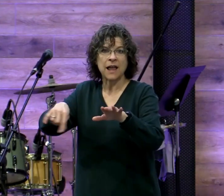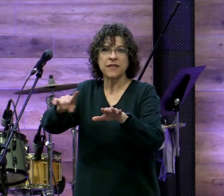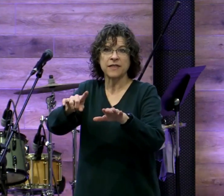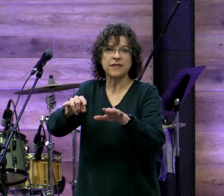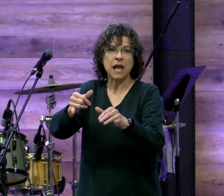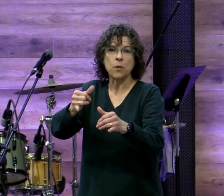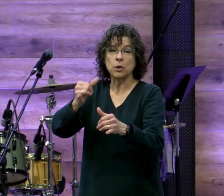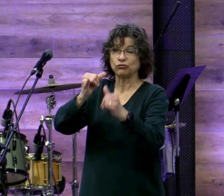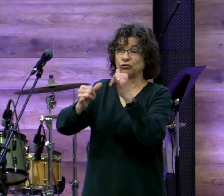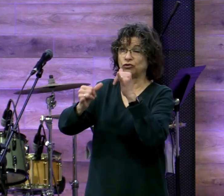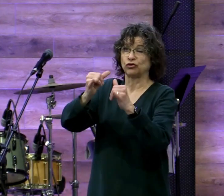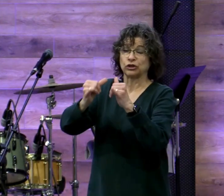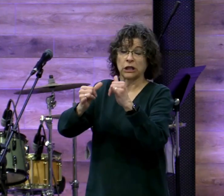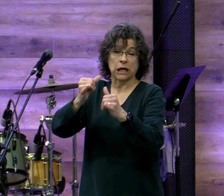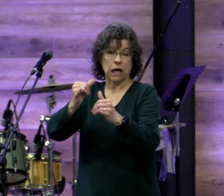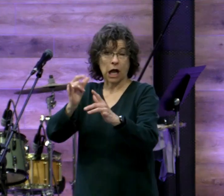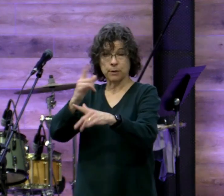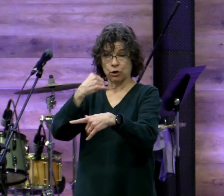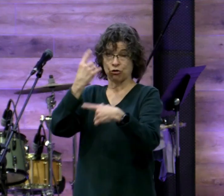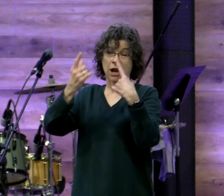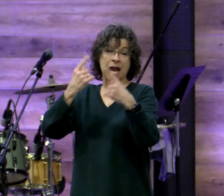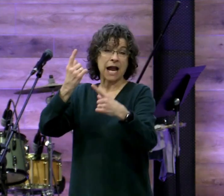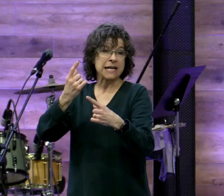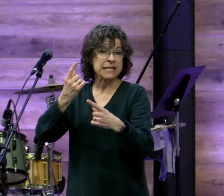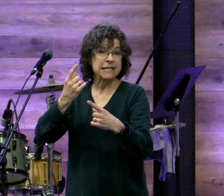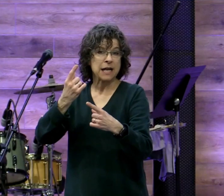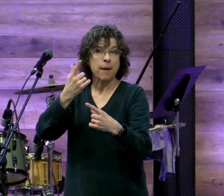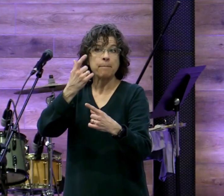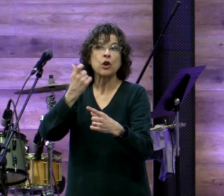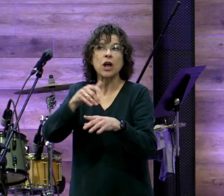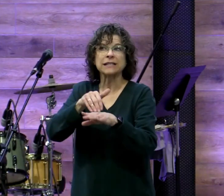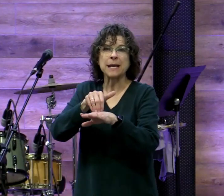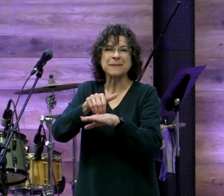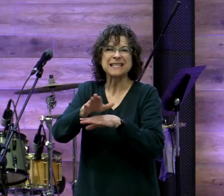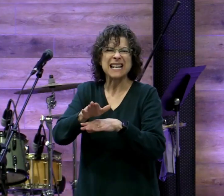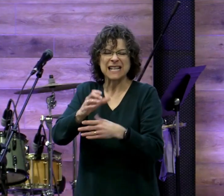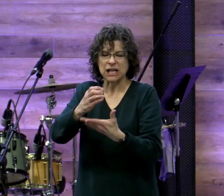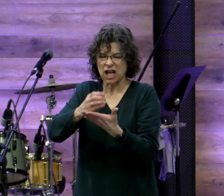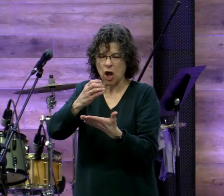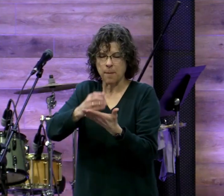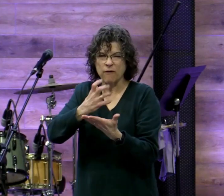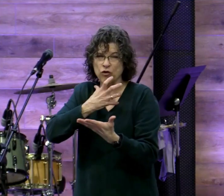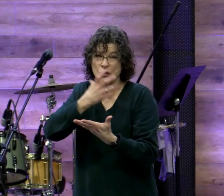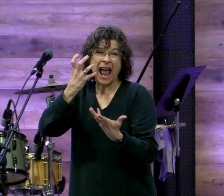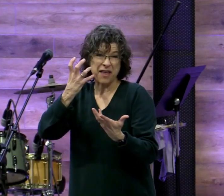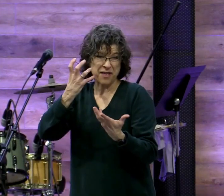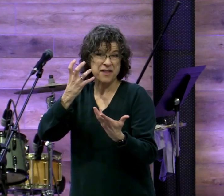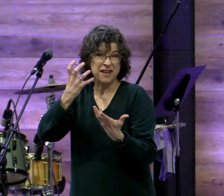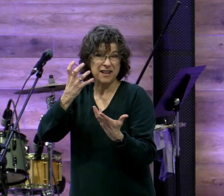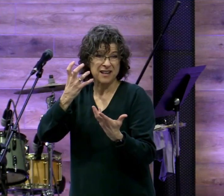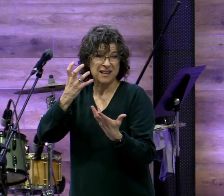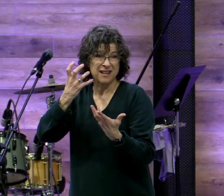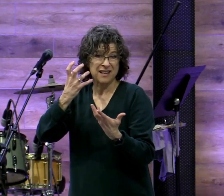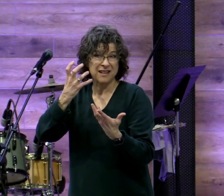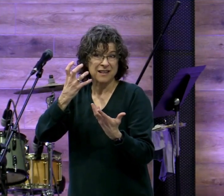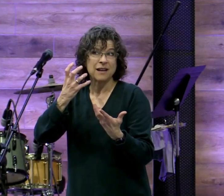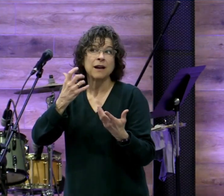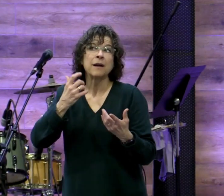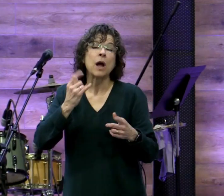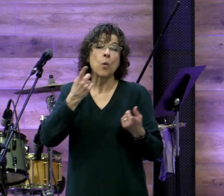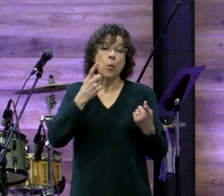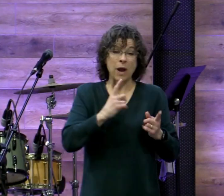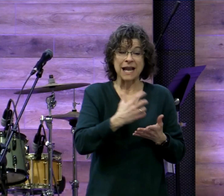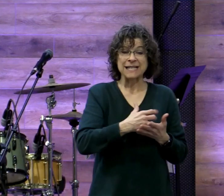stagger and be crazed because of the sword that I am sending among them. And so we see that the cup of